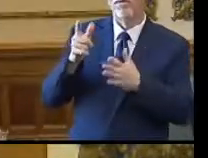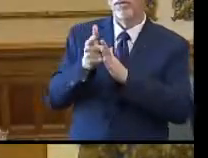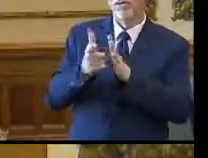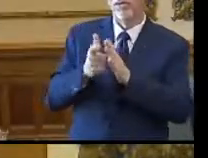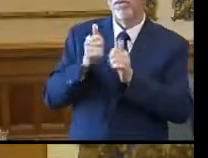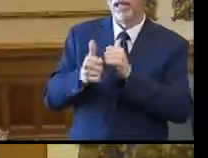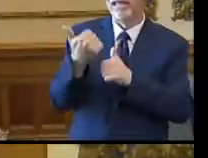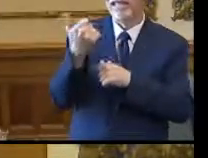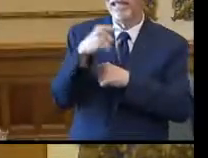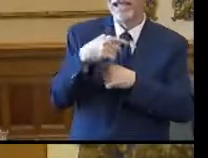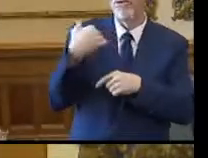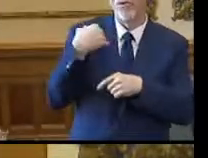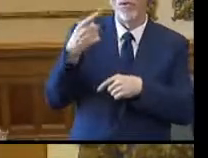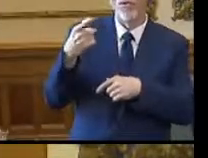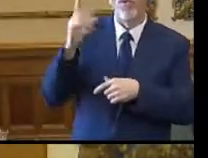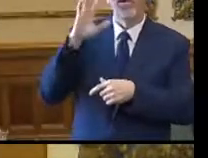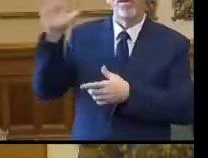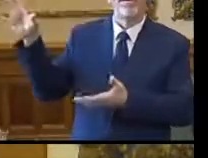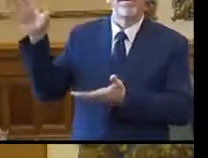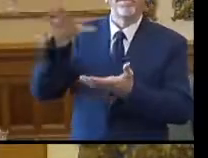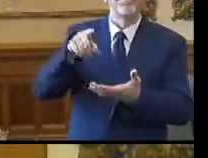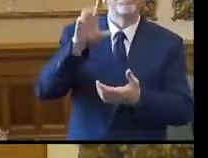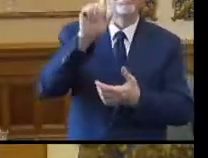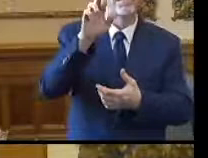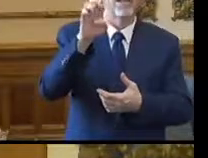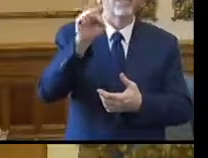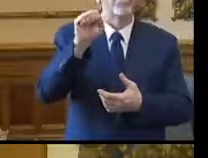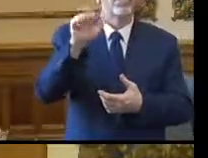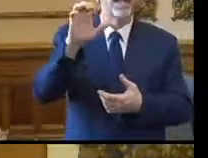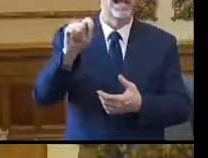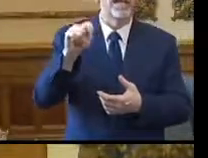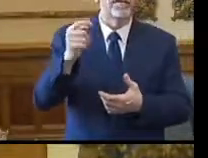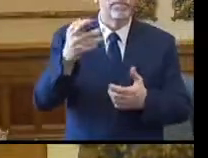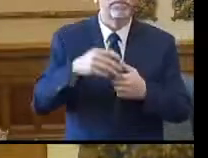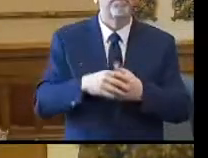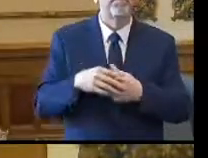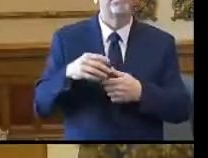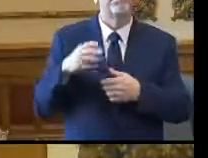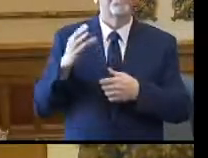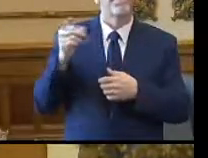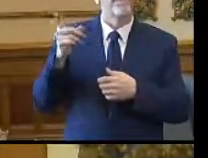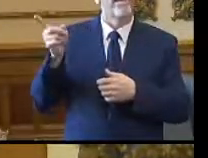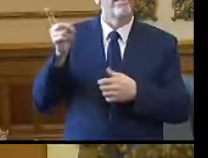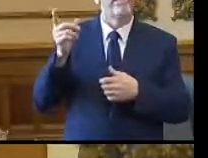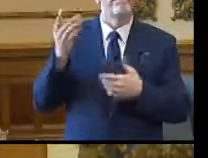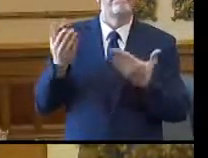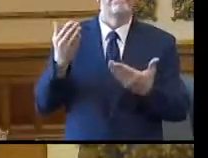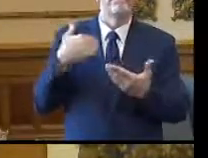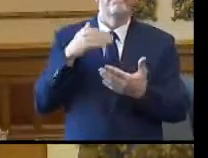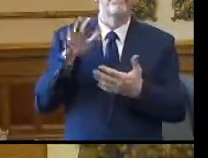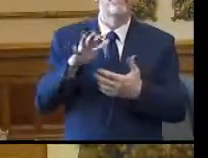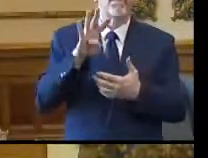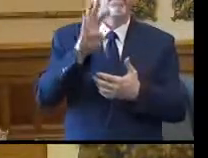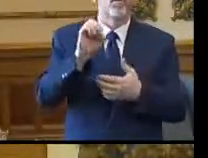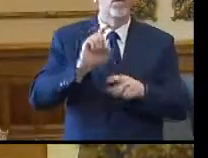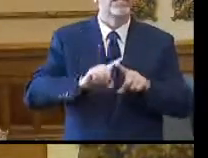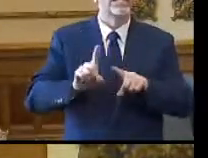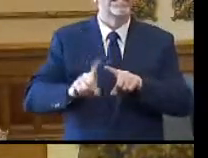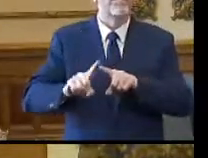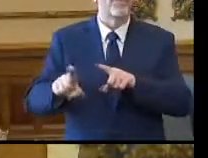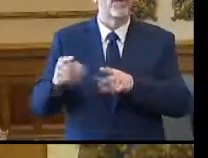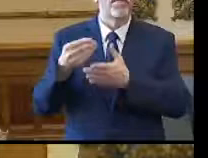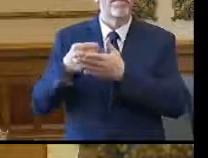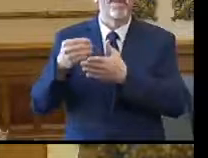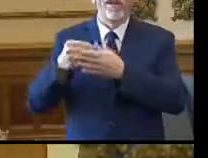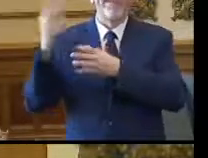10 days ago is the CARES Act, and has probably about 40 different revenue streams,